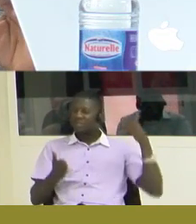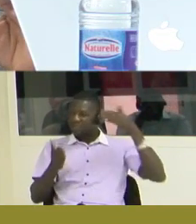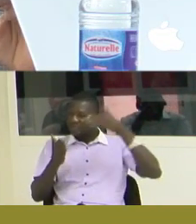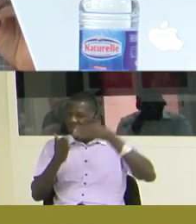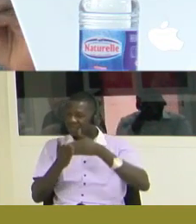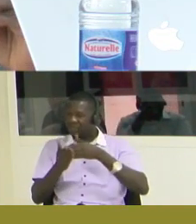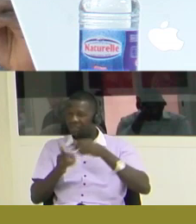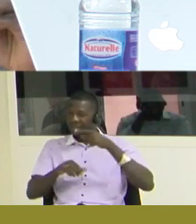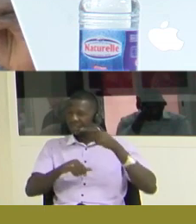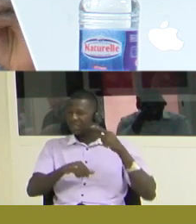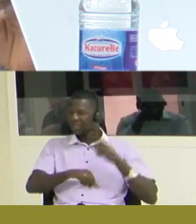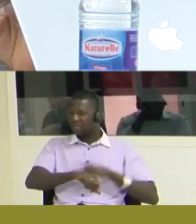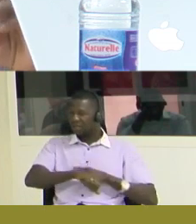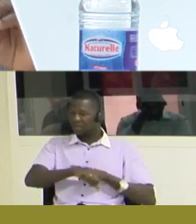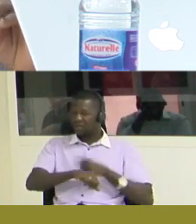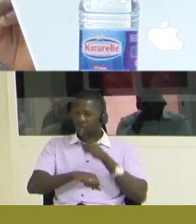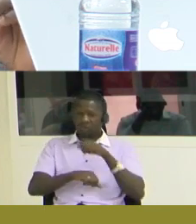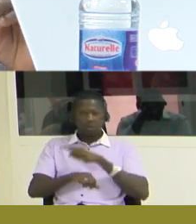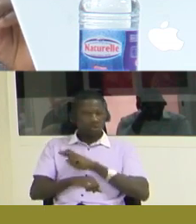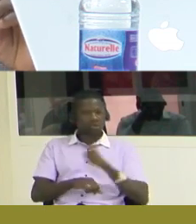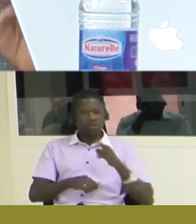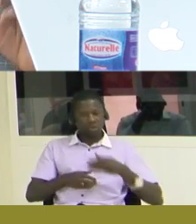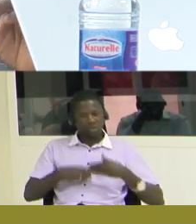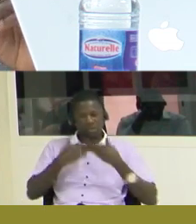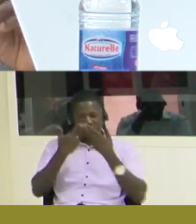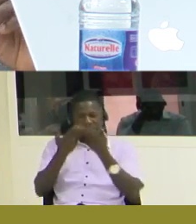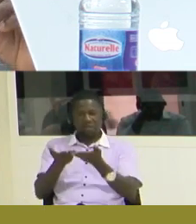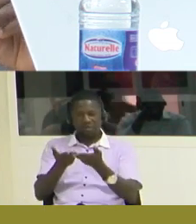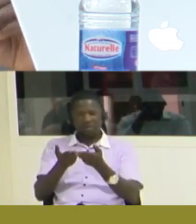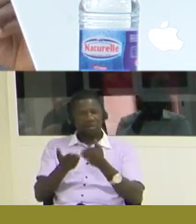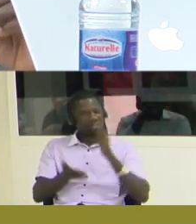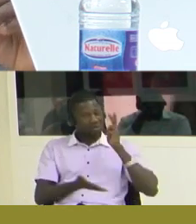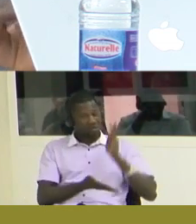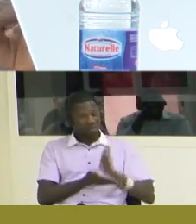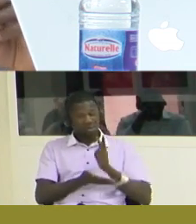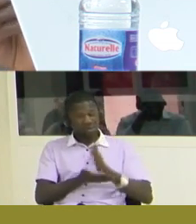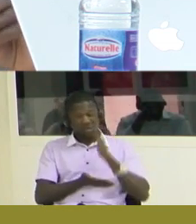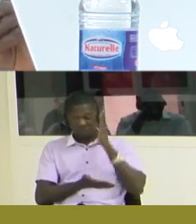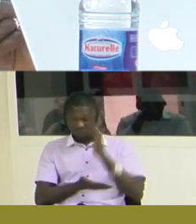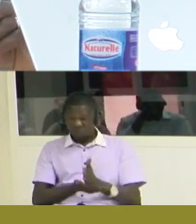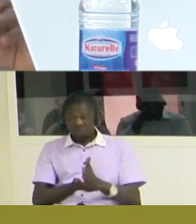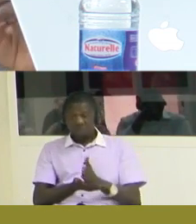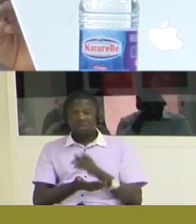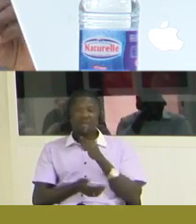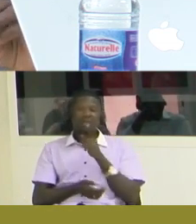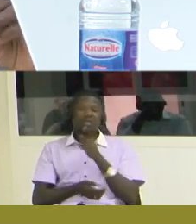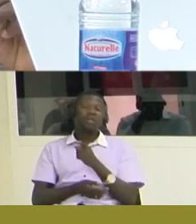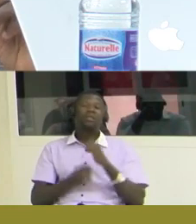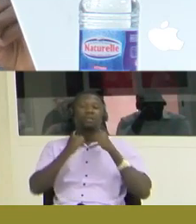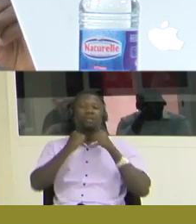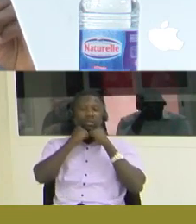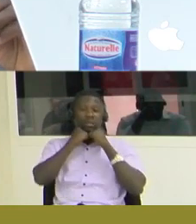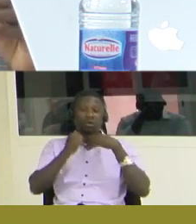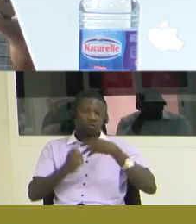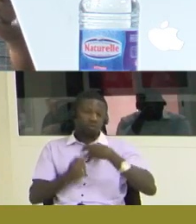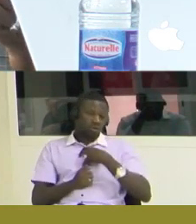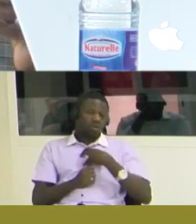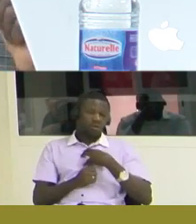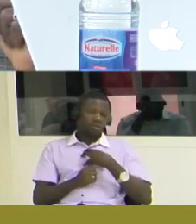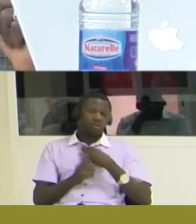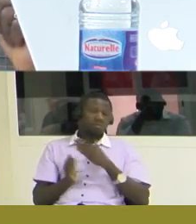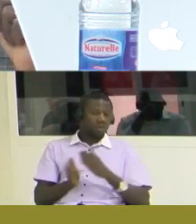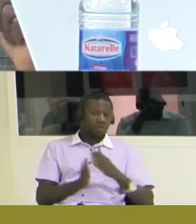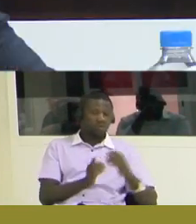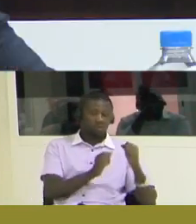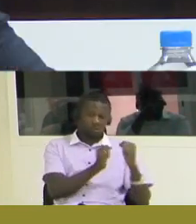you had not been given convincing evidence that Sunnis are Bali wanted to depose him is